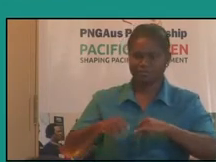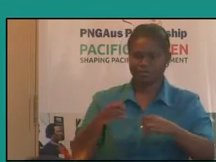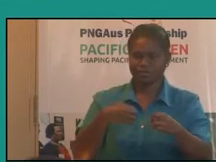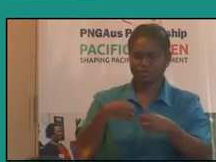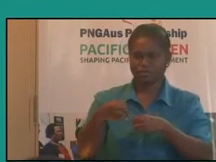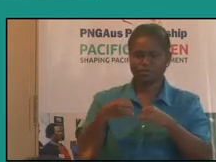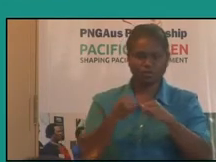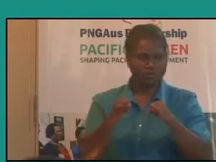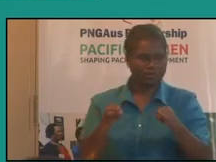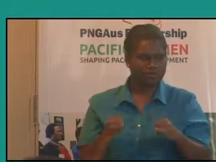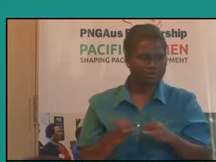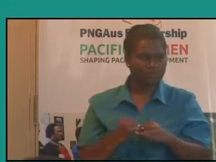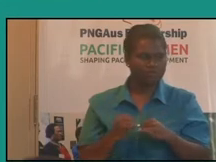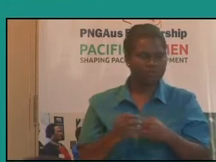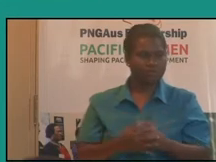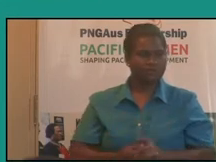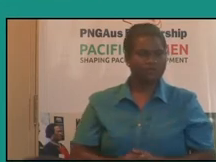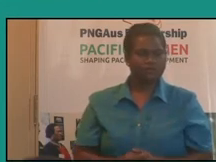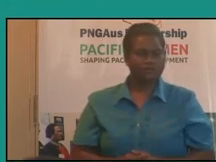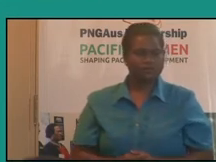Samantha.